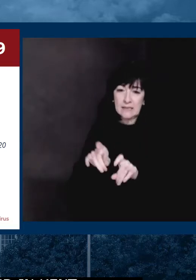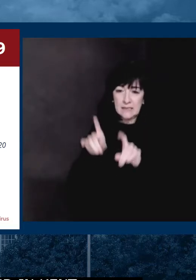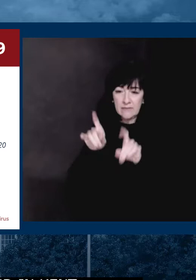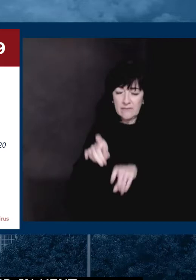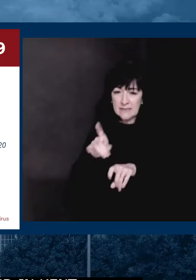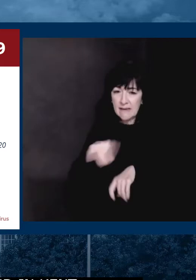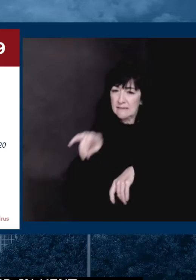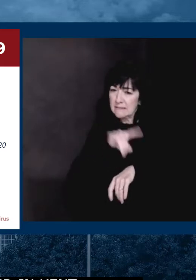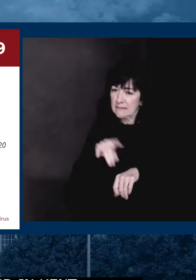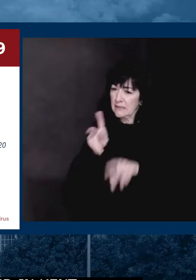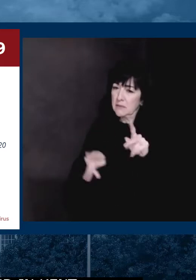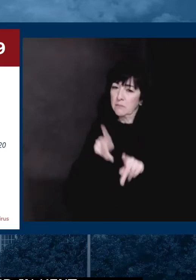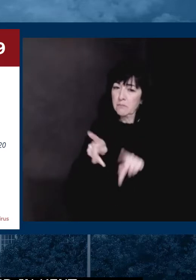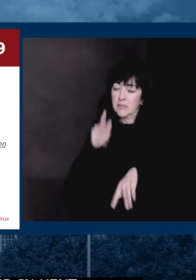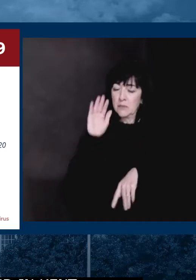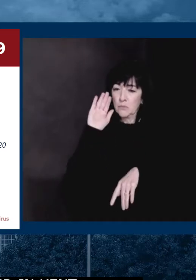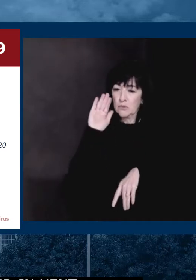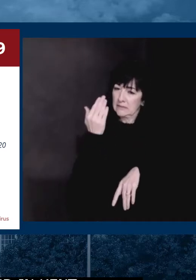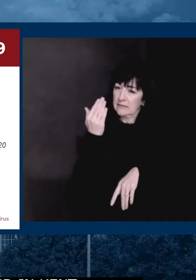So those of you who live in Kent County,